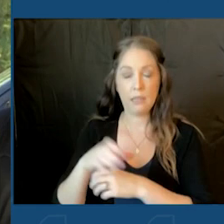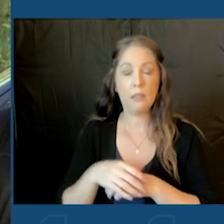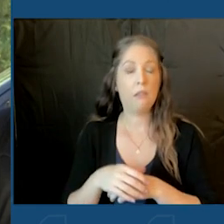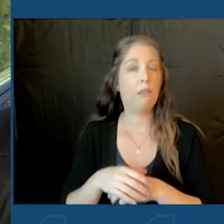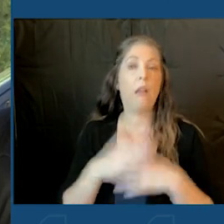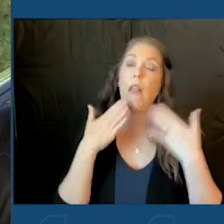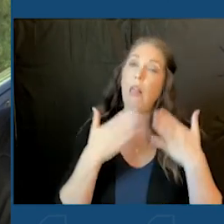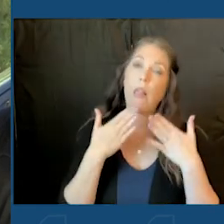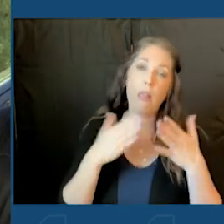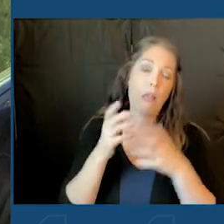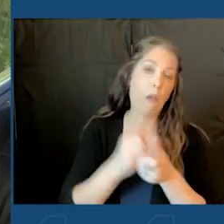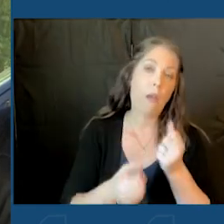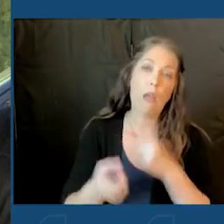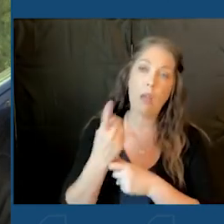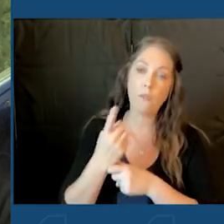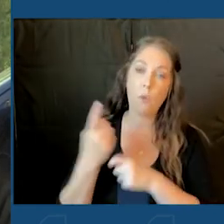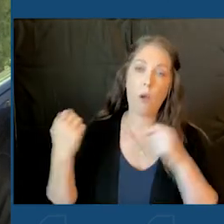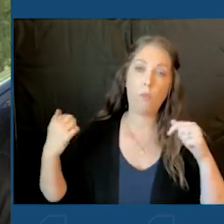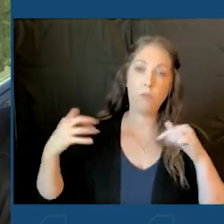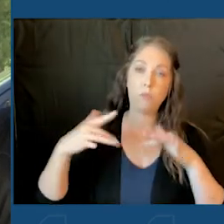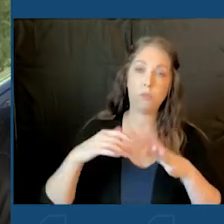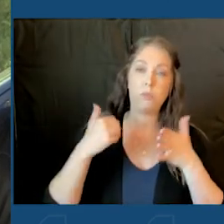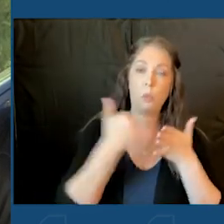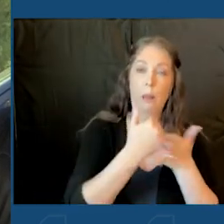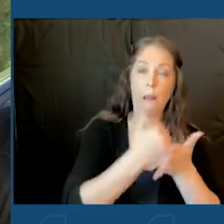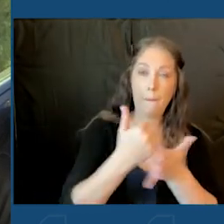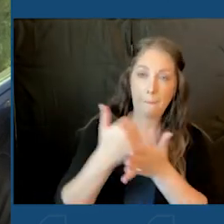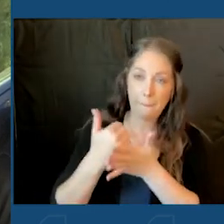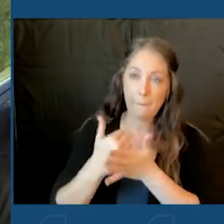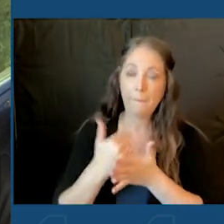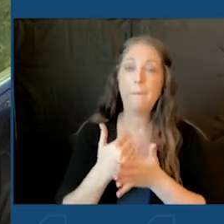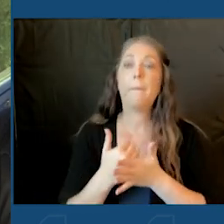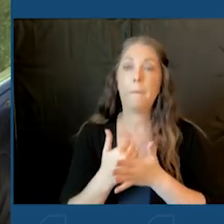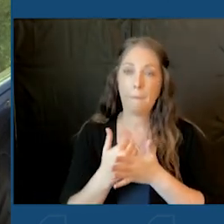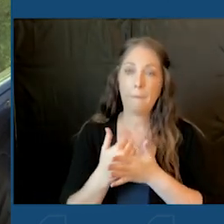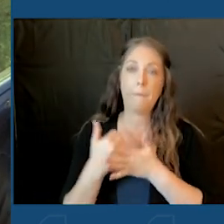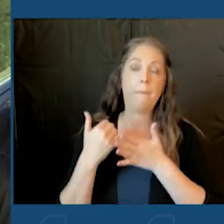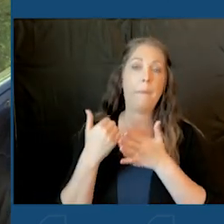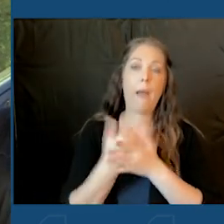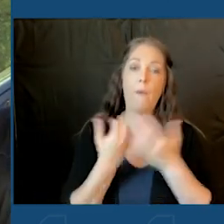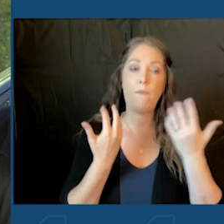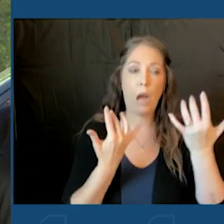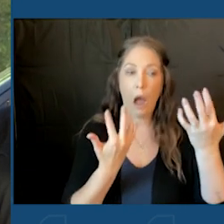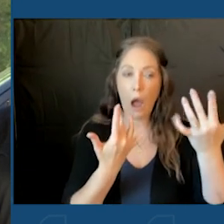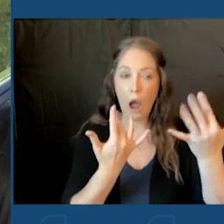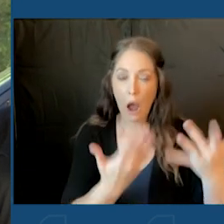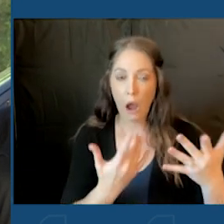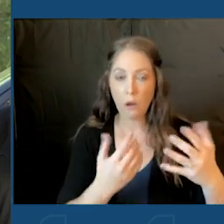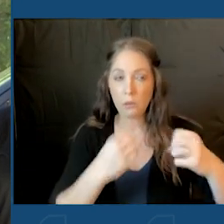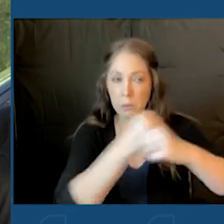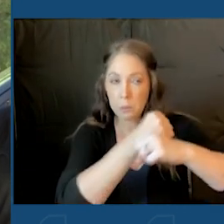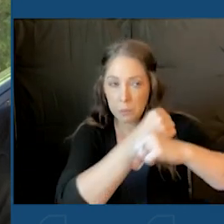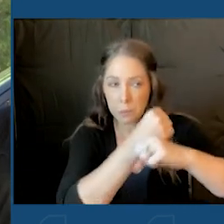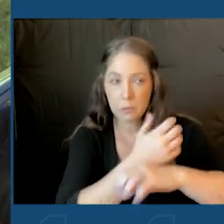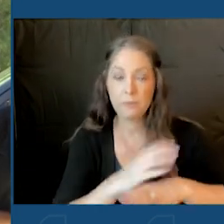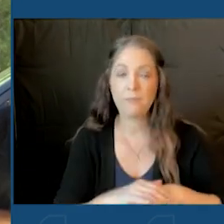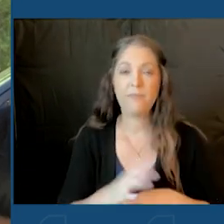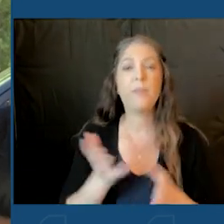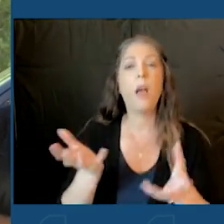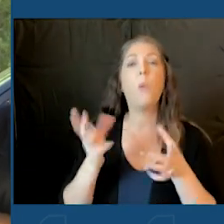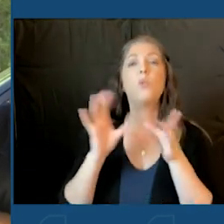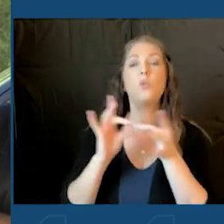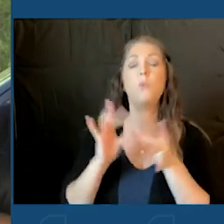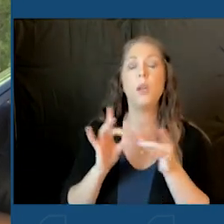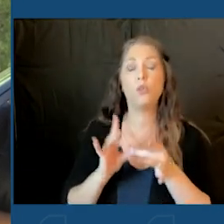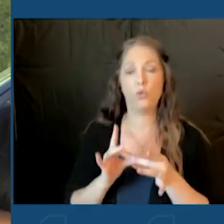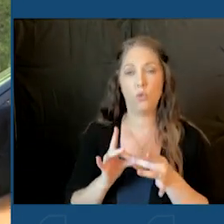grateful to everyone who's coming to help our park and help fight the fire in this park and contain it. I think I will just say that, just